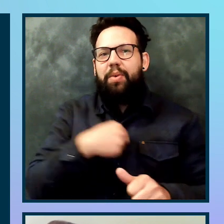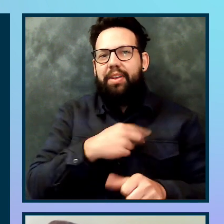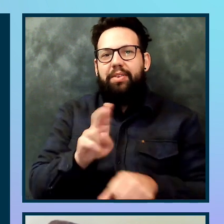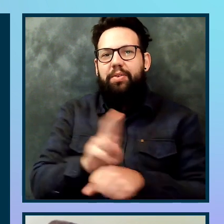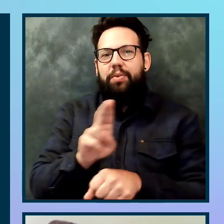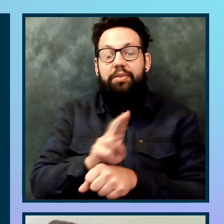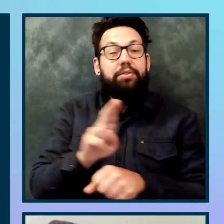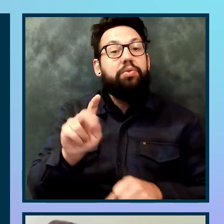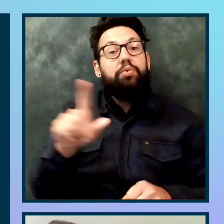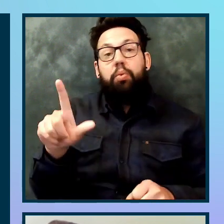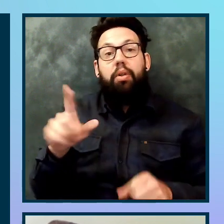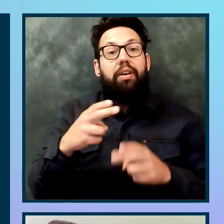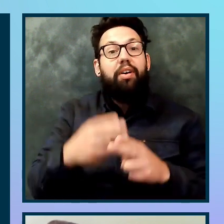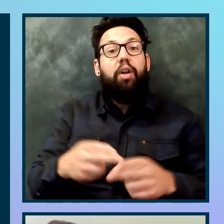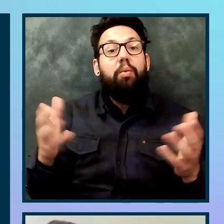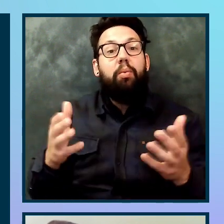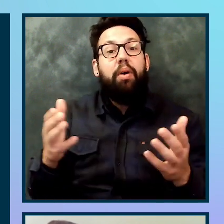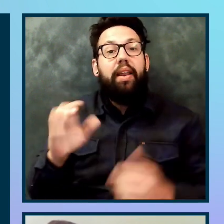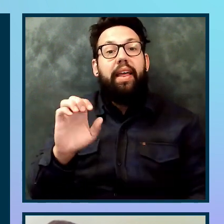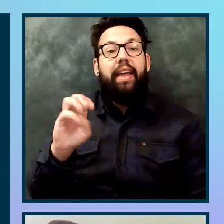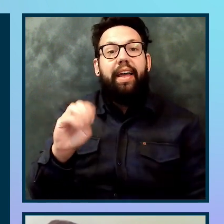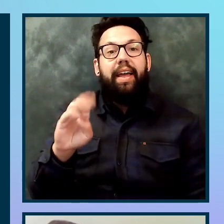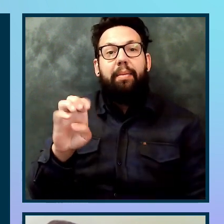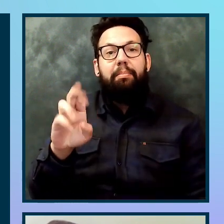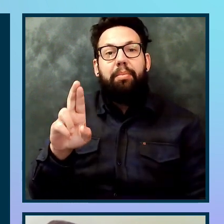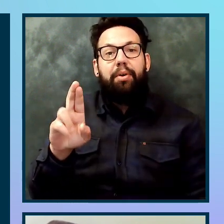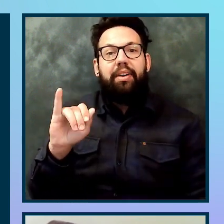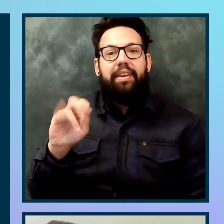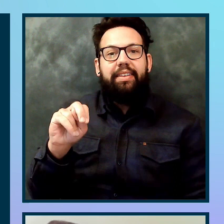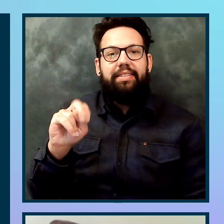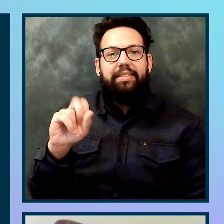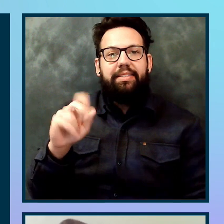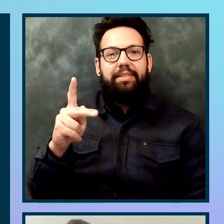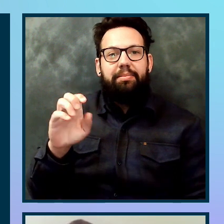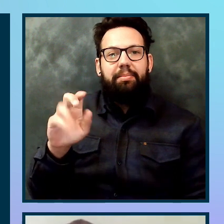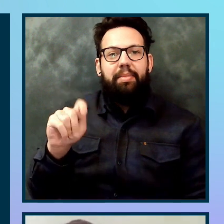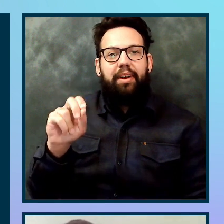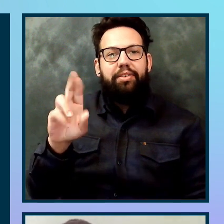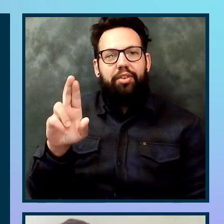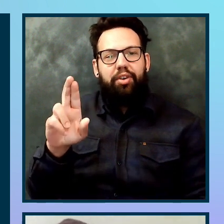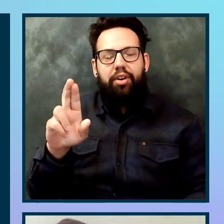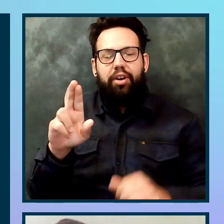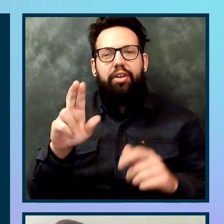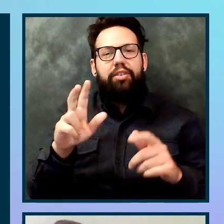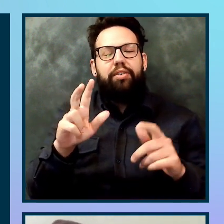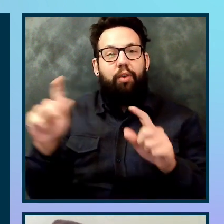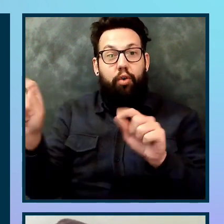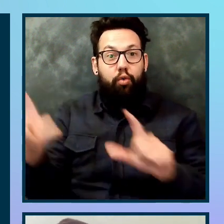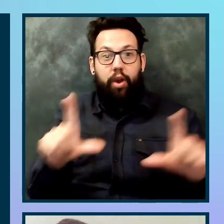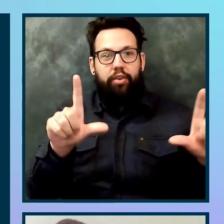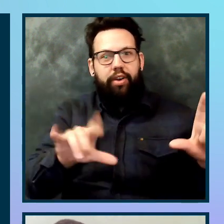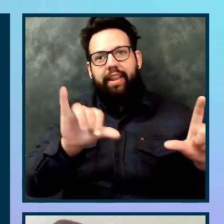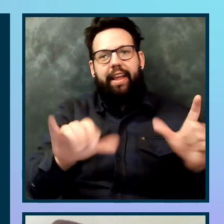out which particular component is responsible for rendering this upload component. And we have a bunch